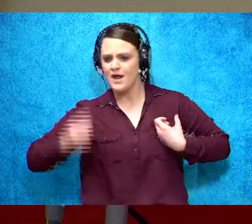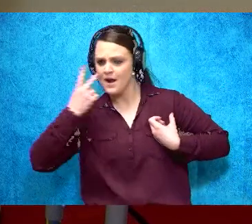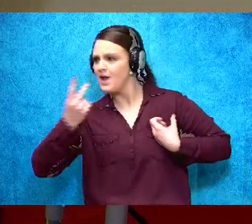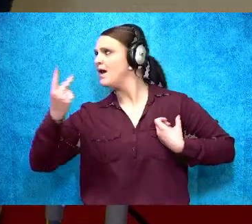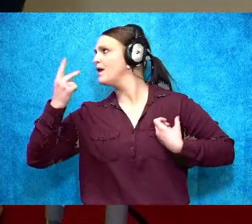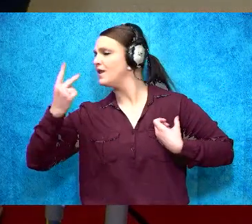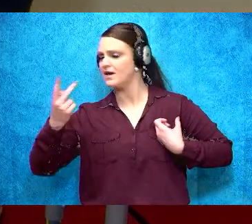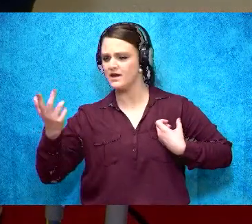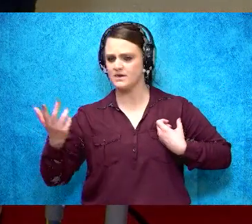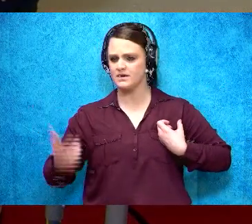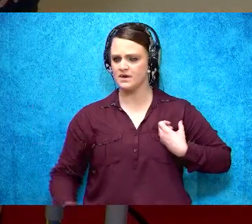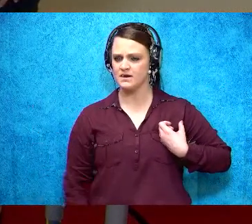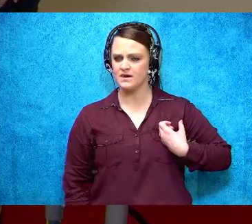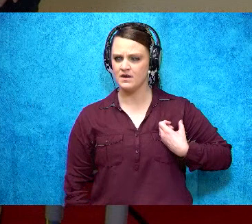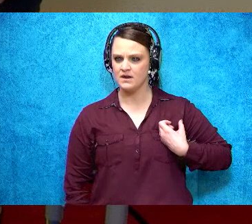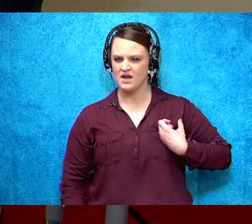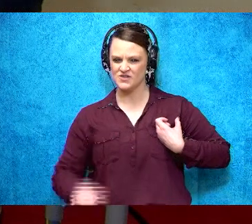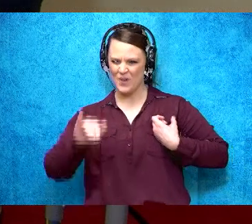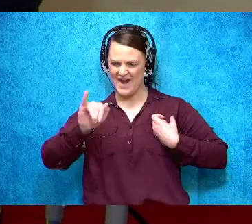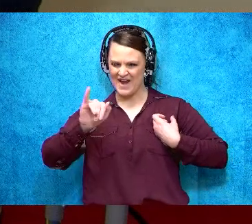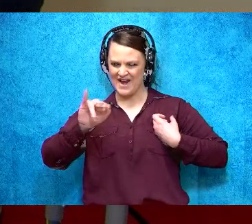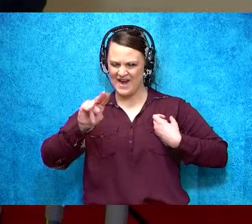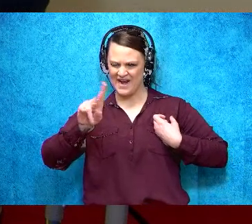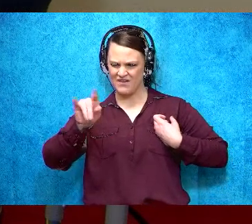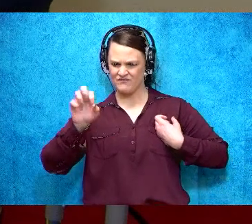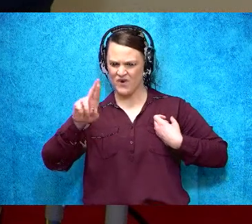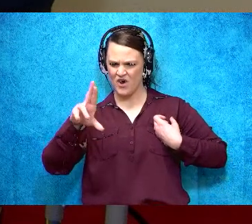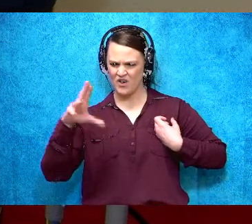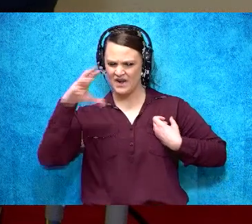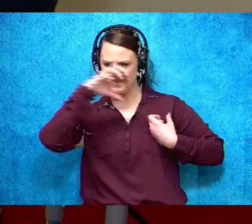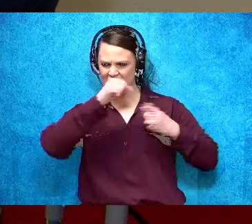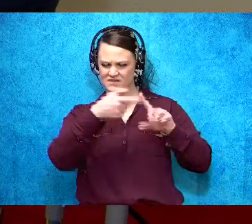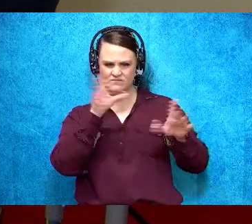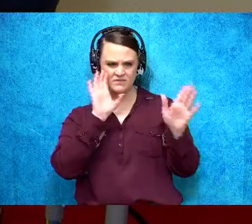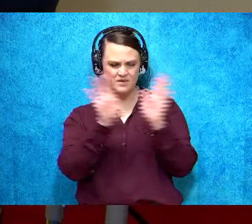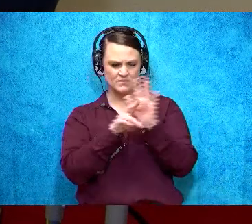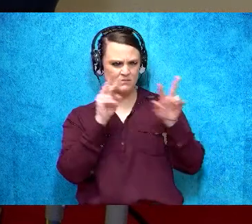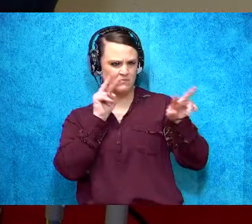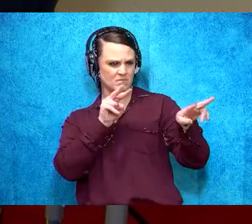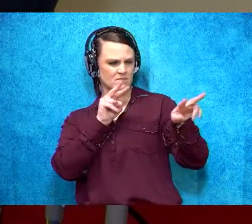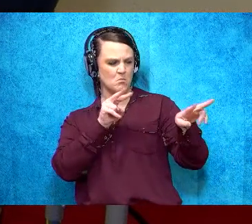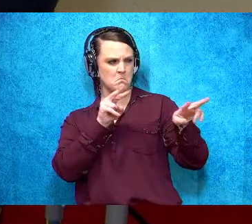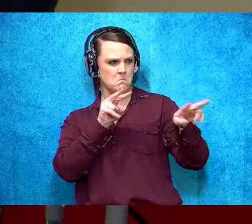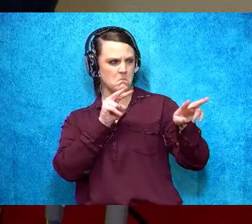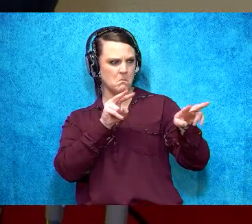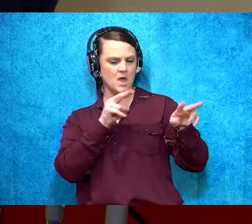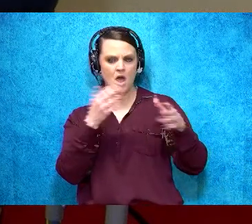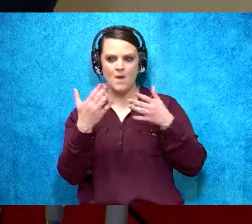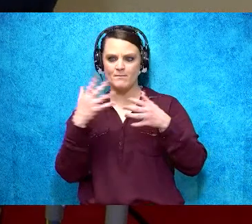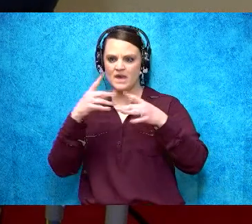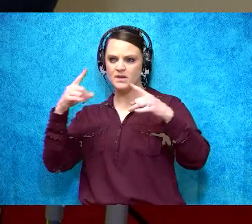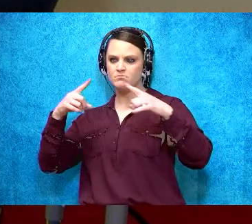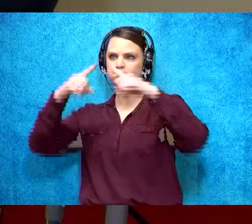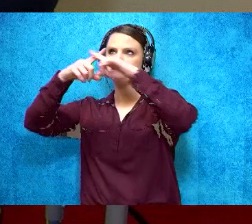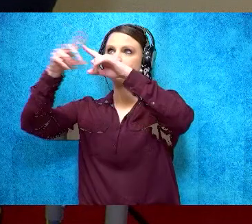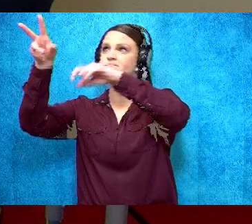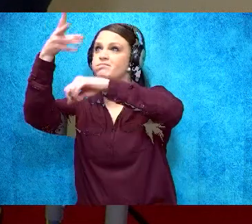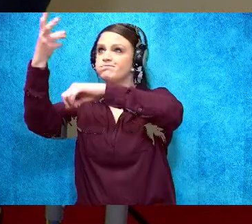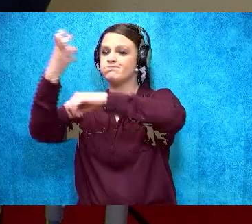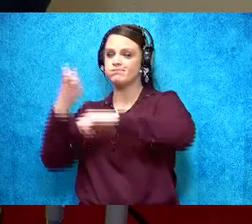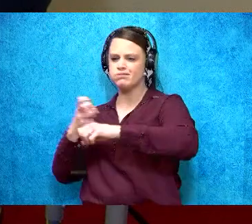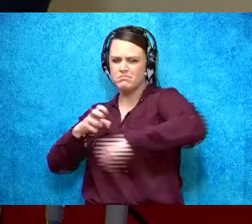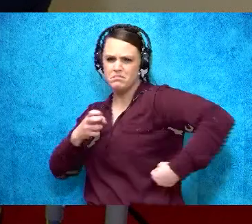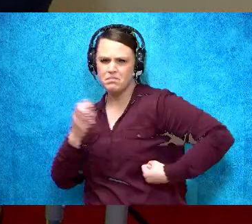behind him. So what can you infer? I could infer maybe he intercepted the ball and is running for a